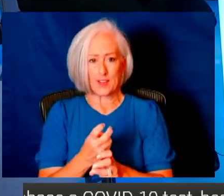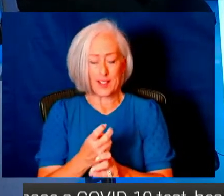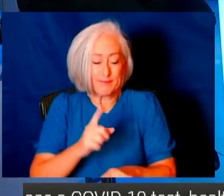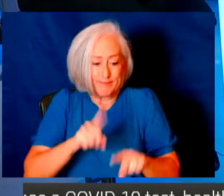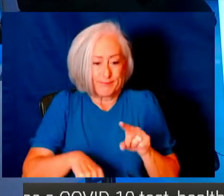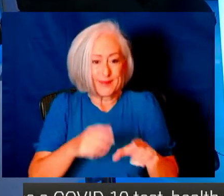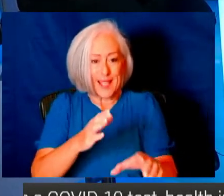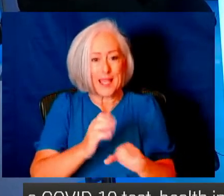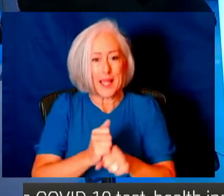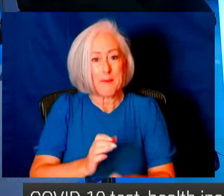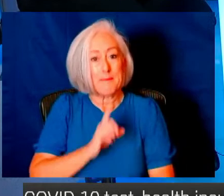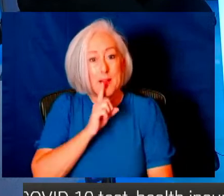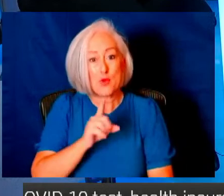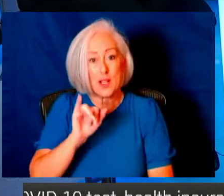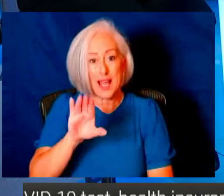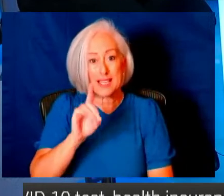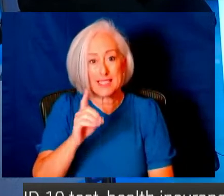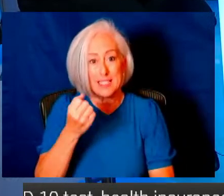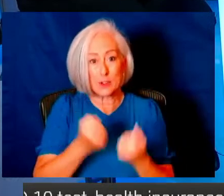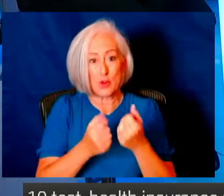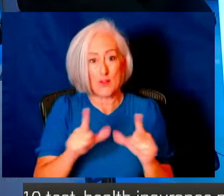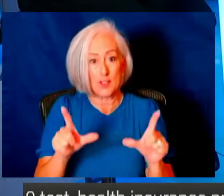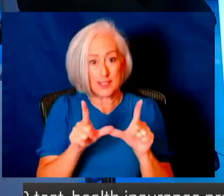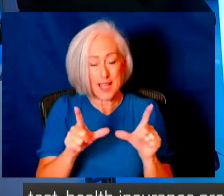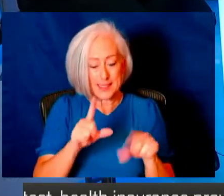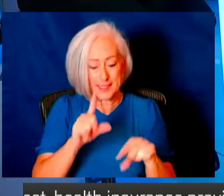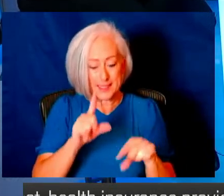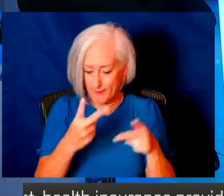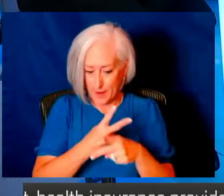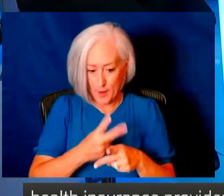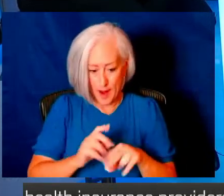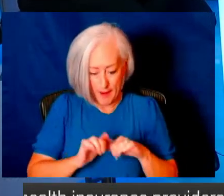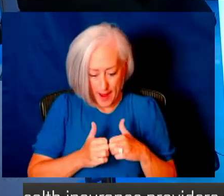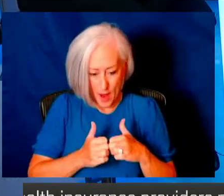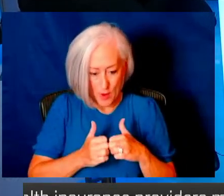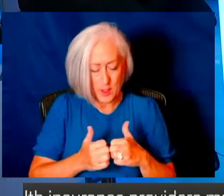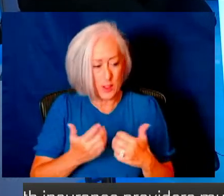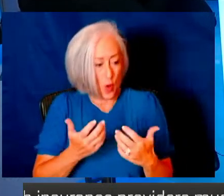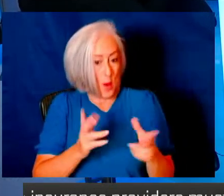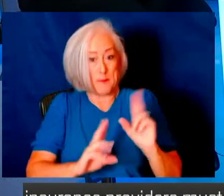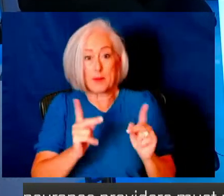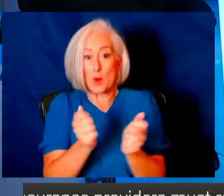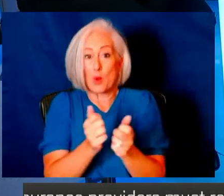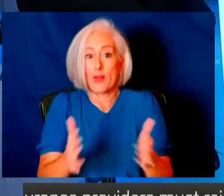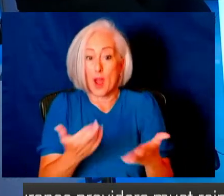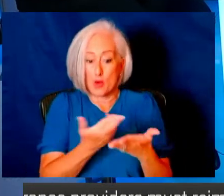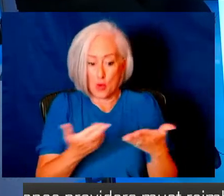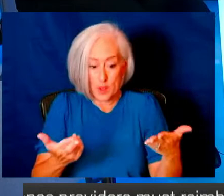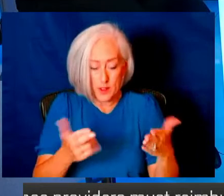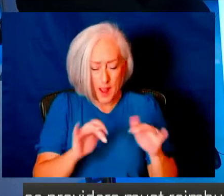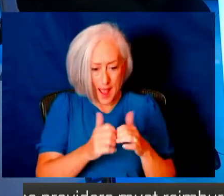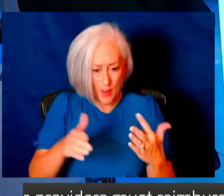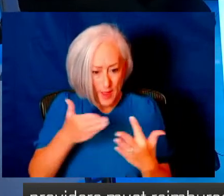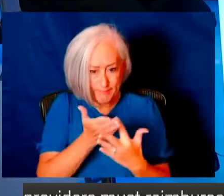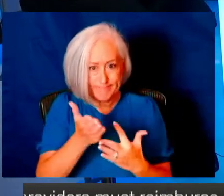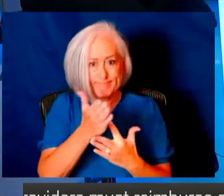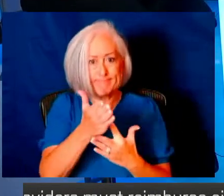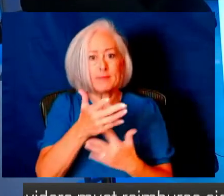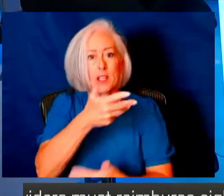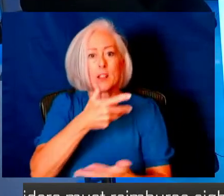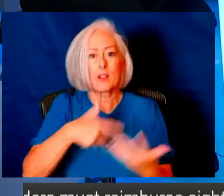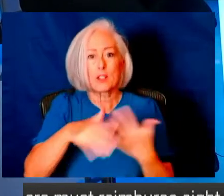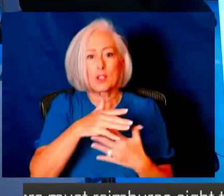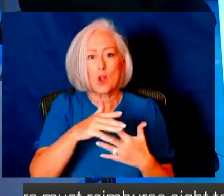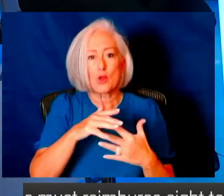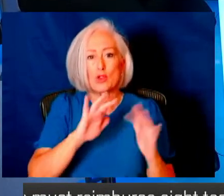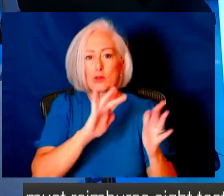license figured out. I can't imagine how people who don't have resources can even navigate so much of our social network. Sierra, we just